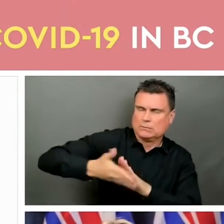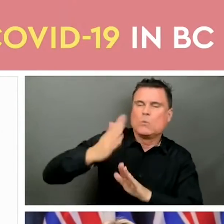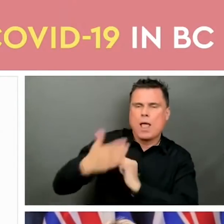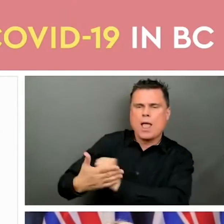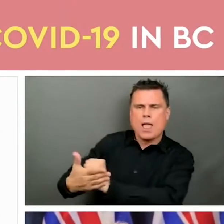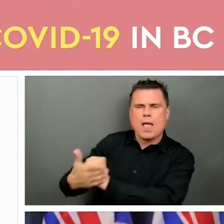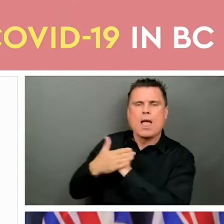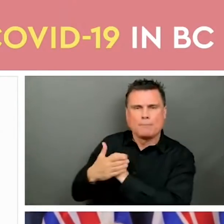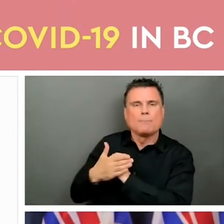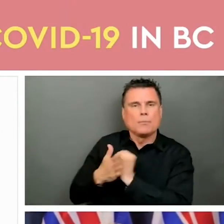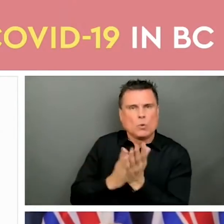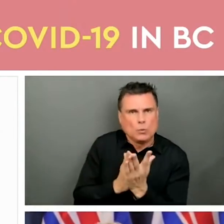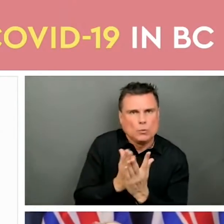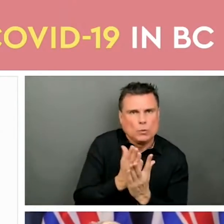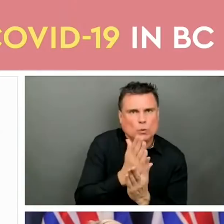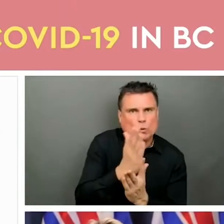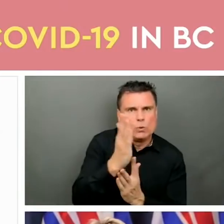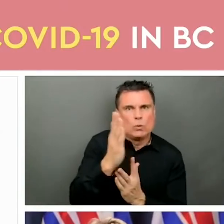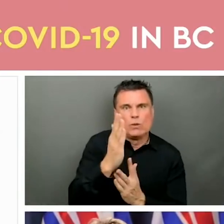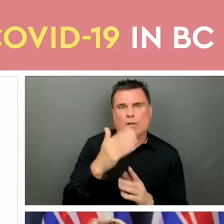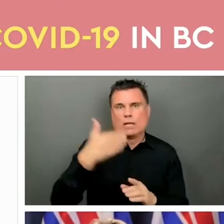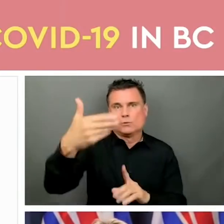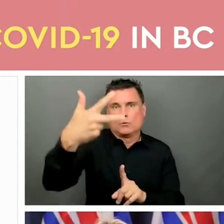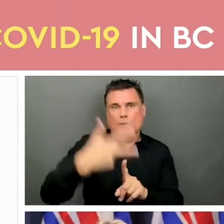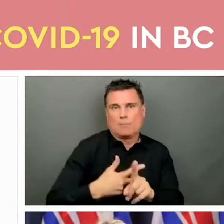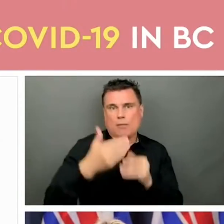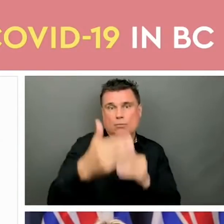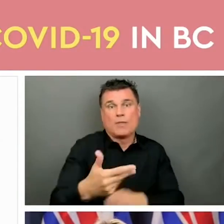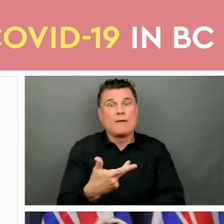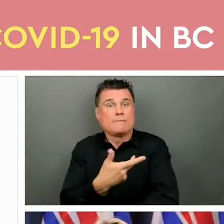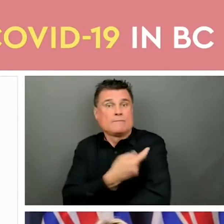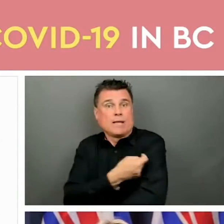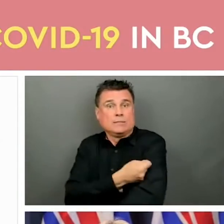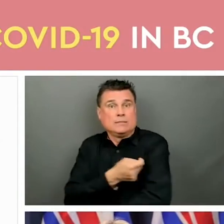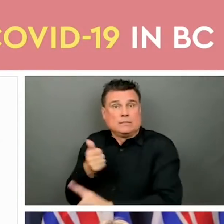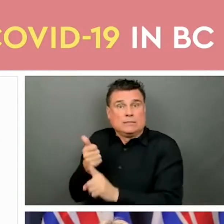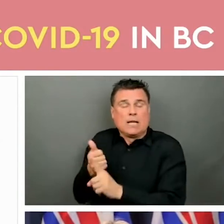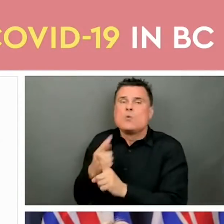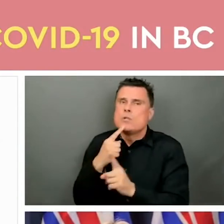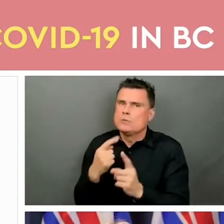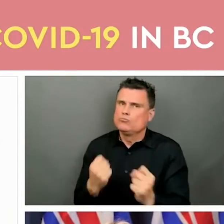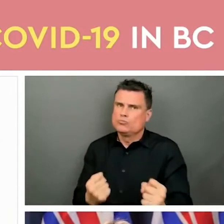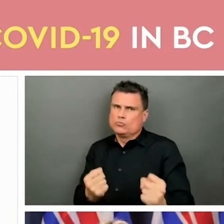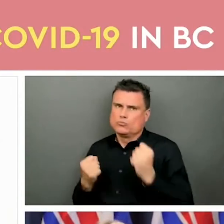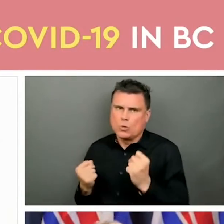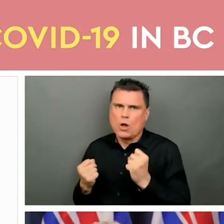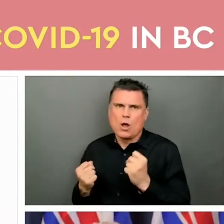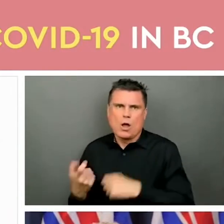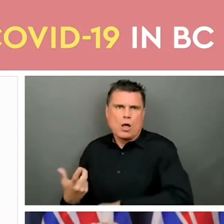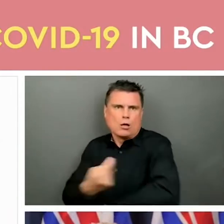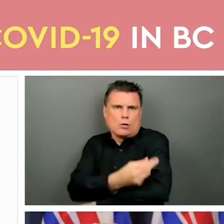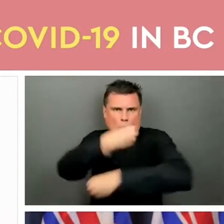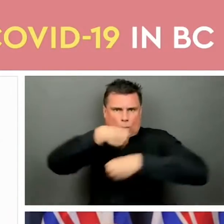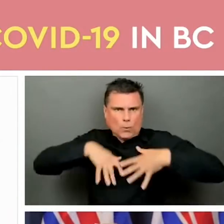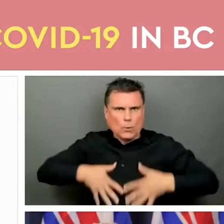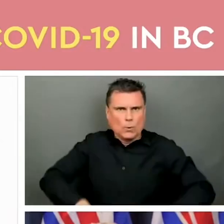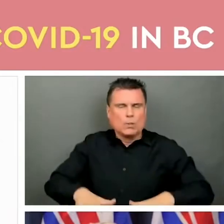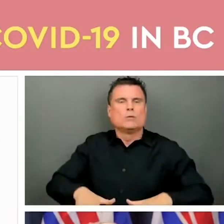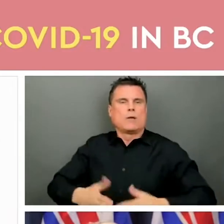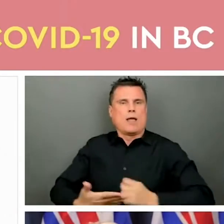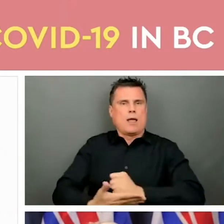Vaccination has proven to be one of the most powerful tools that we have, and we've seen around the world and in BC